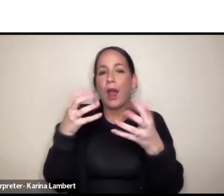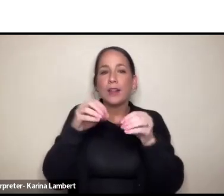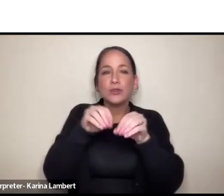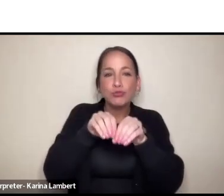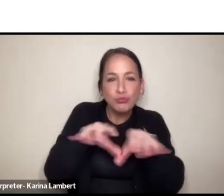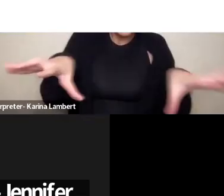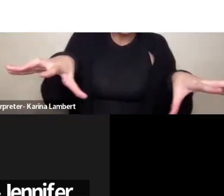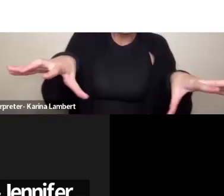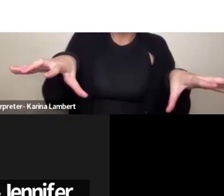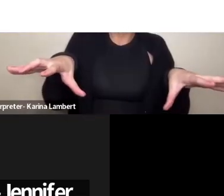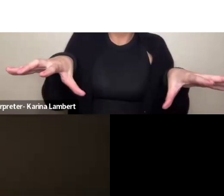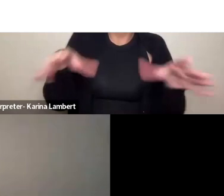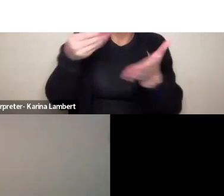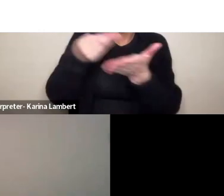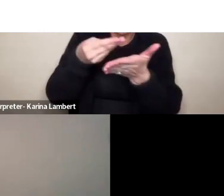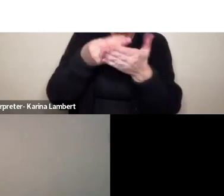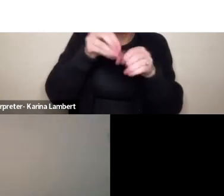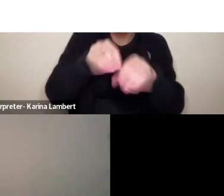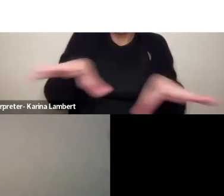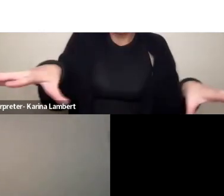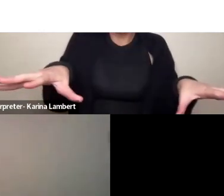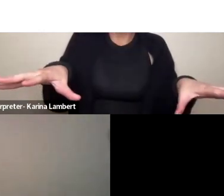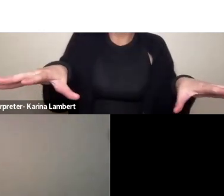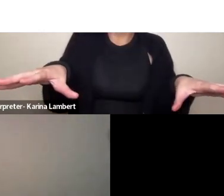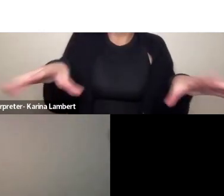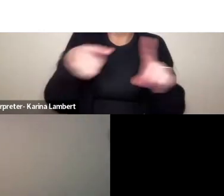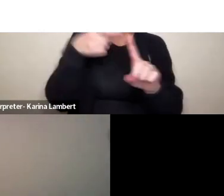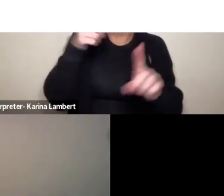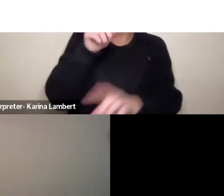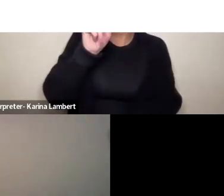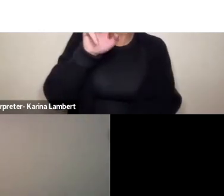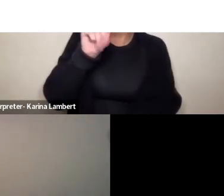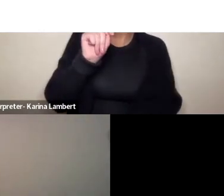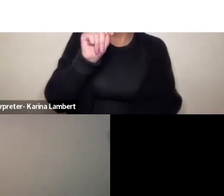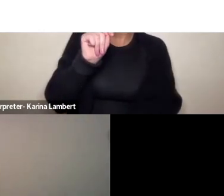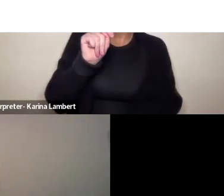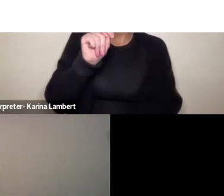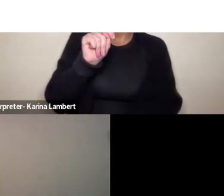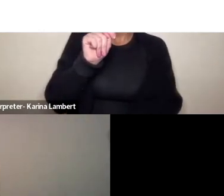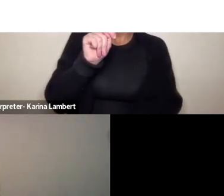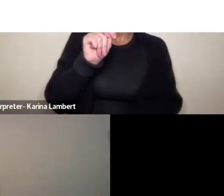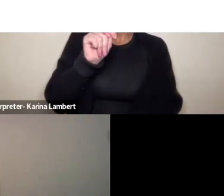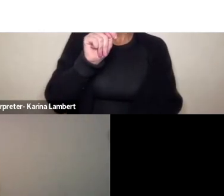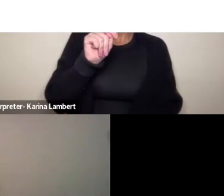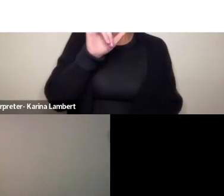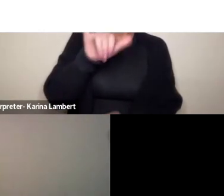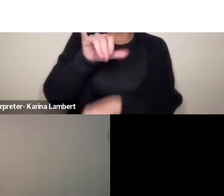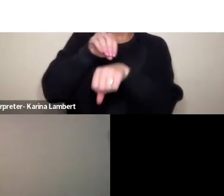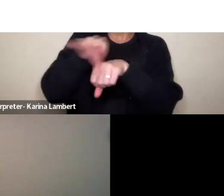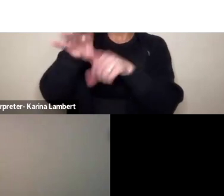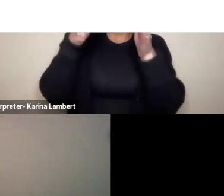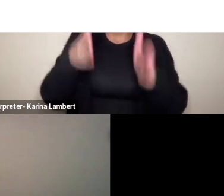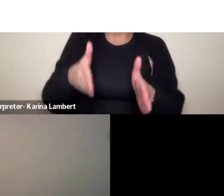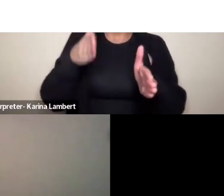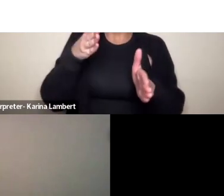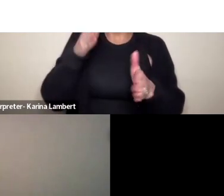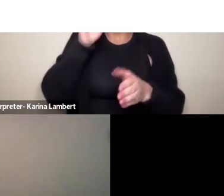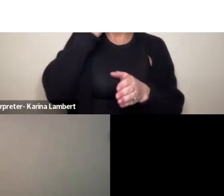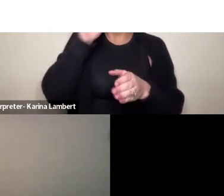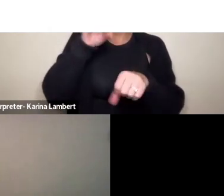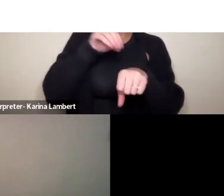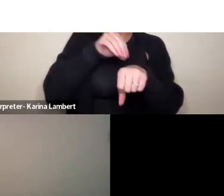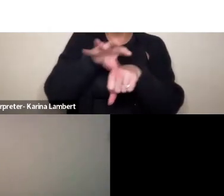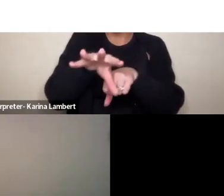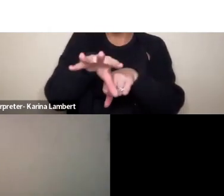distributions we will make from the trust. So the trust advisor will advise, but